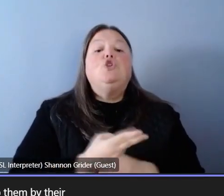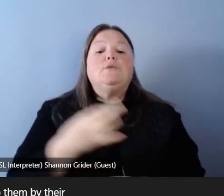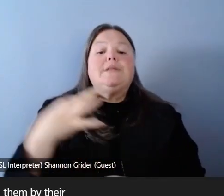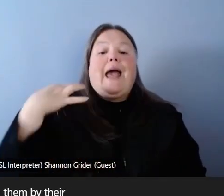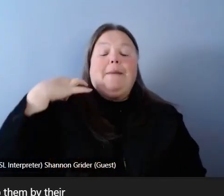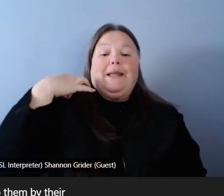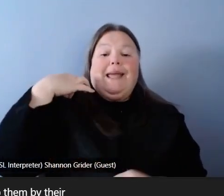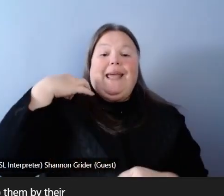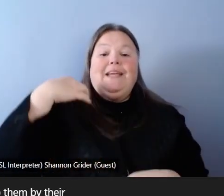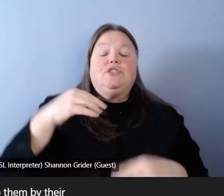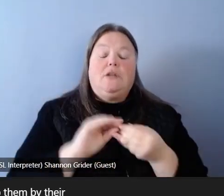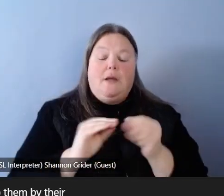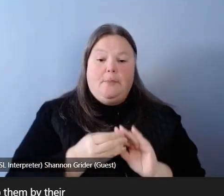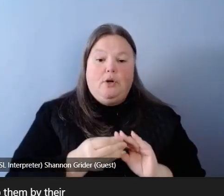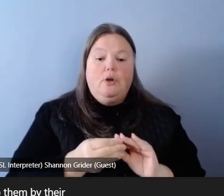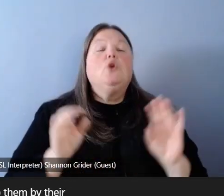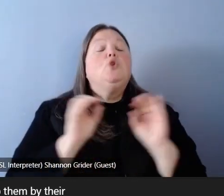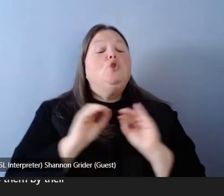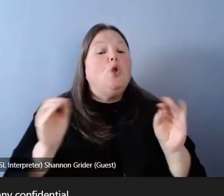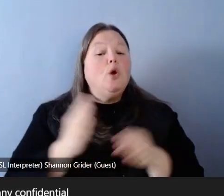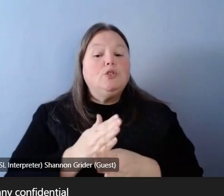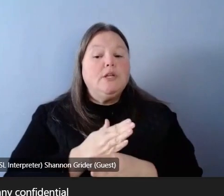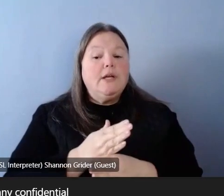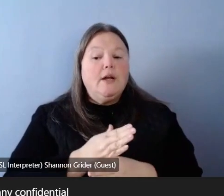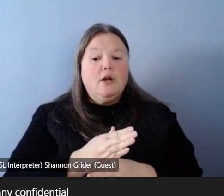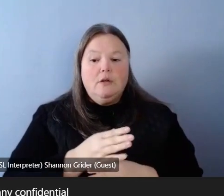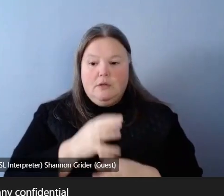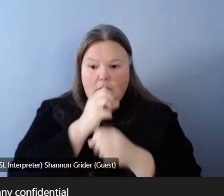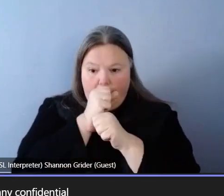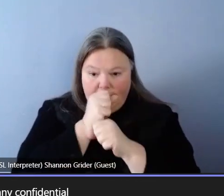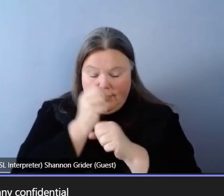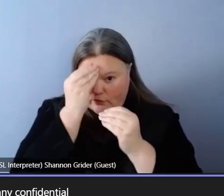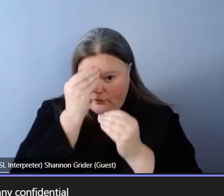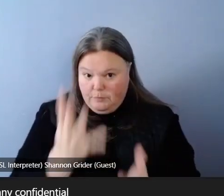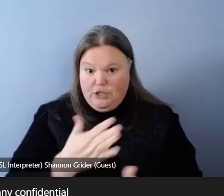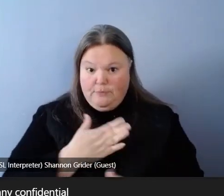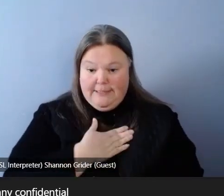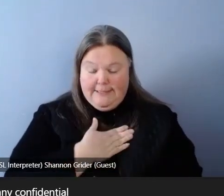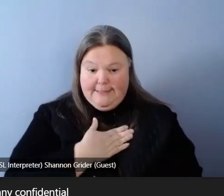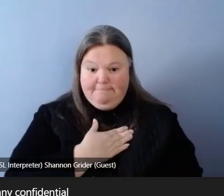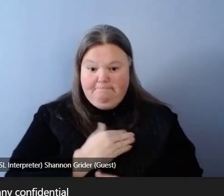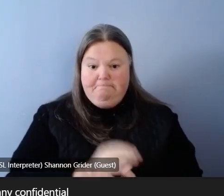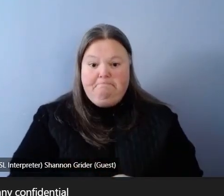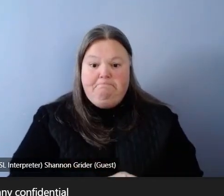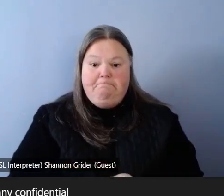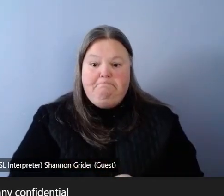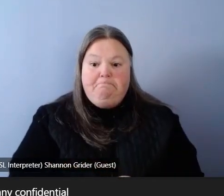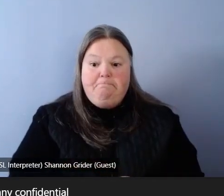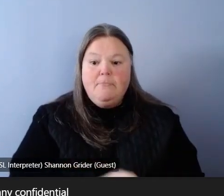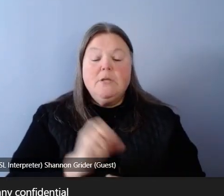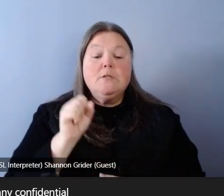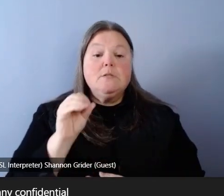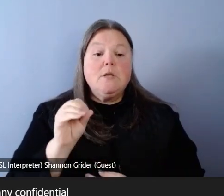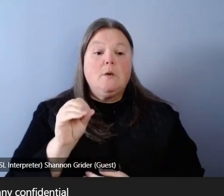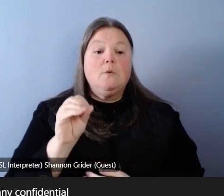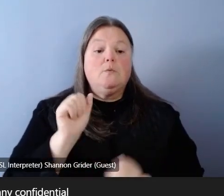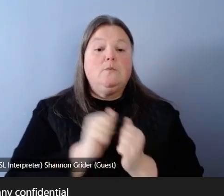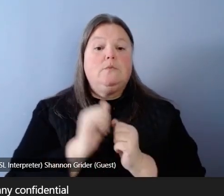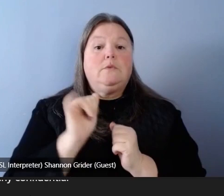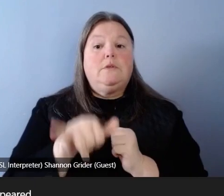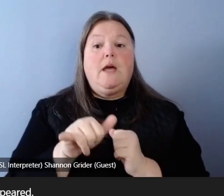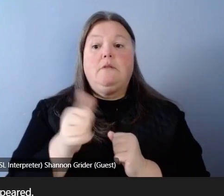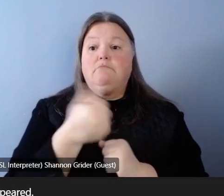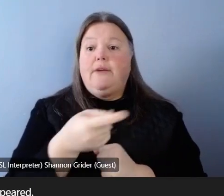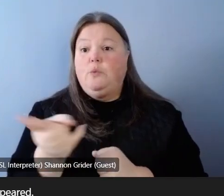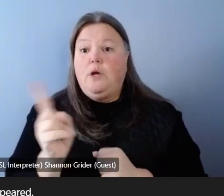don't share any confidential information if that appeared. So with that, would everybody be